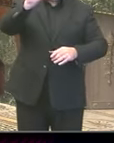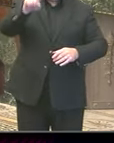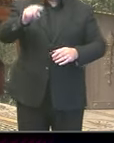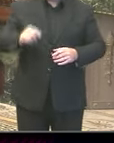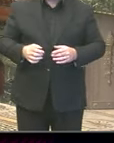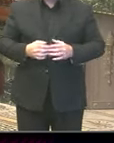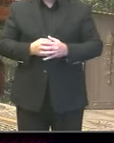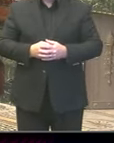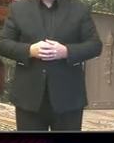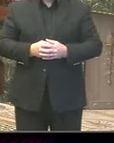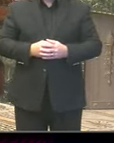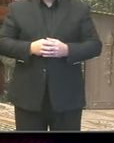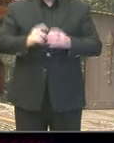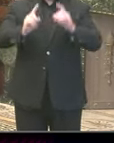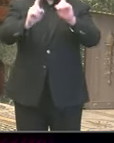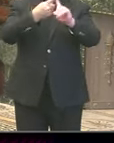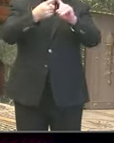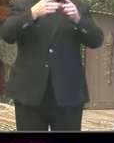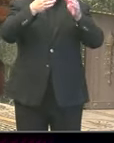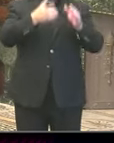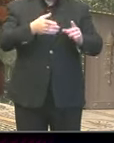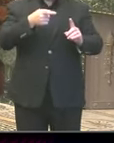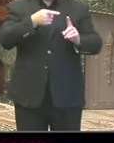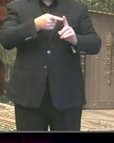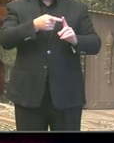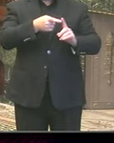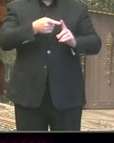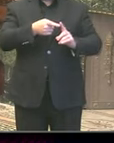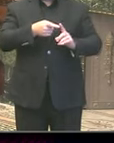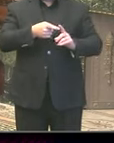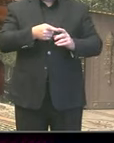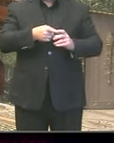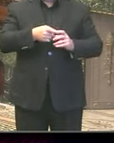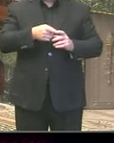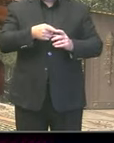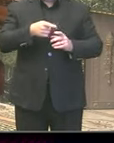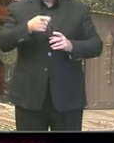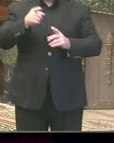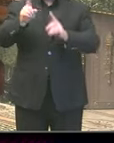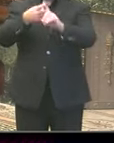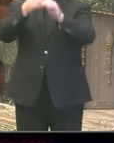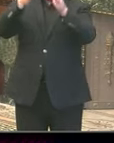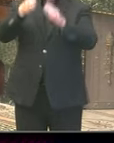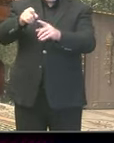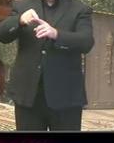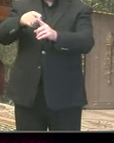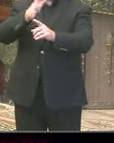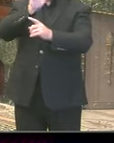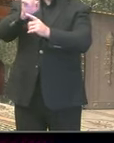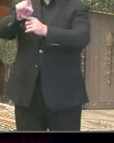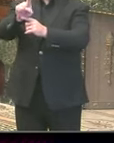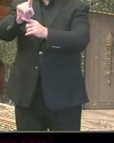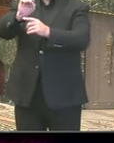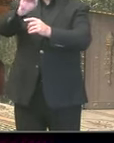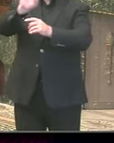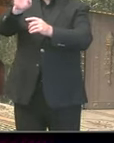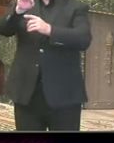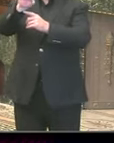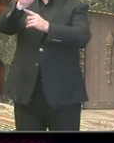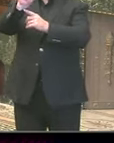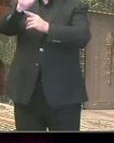by unmuting reporters one by one to ask your questions. Please limit this to COVID questions only, and we will start